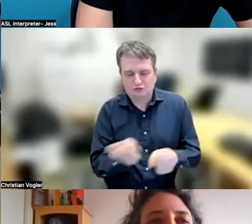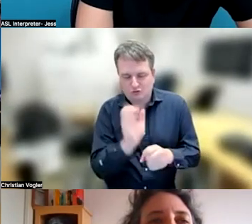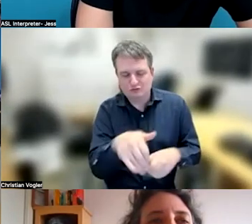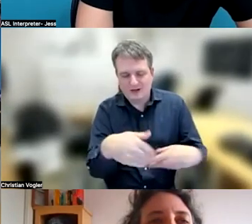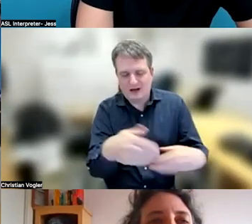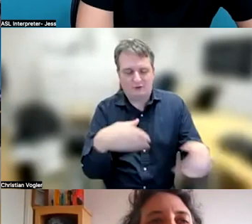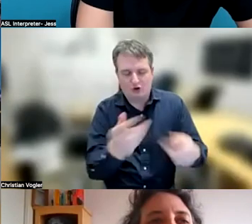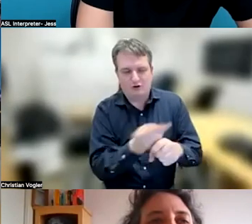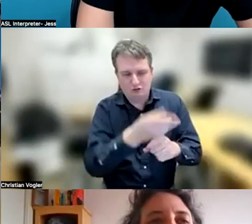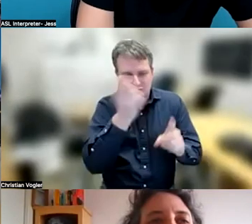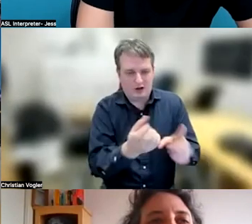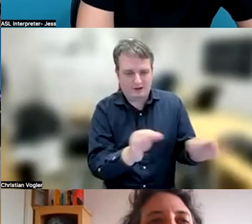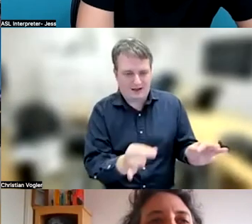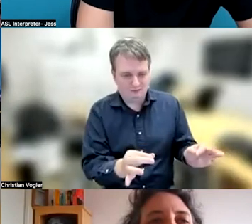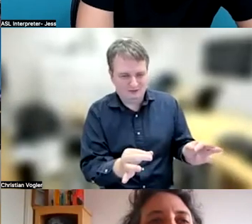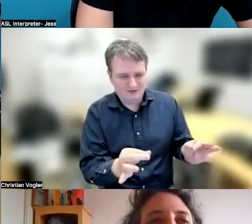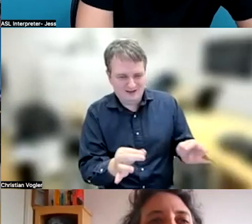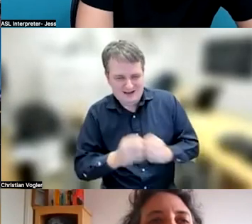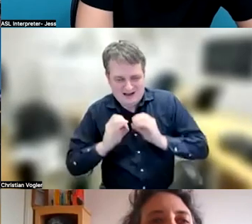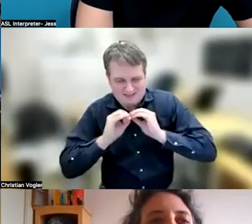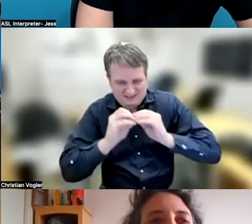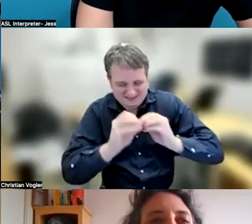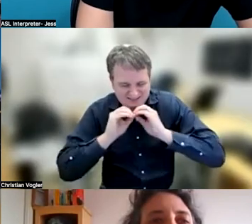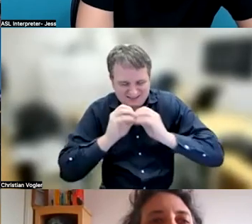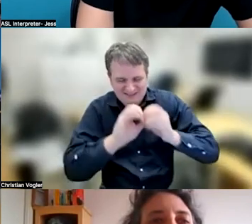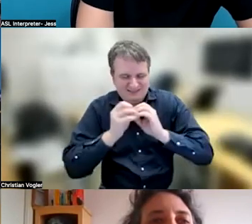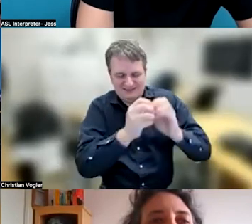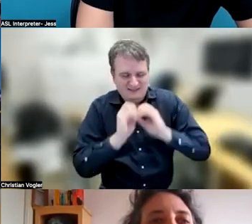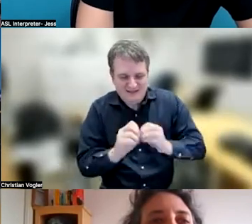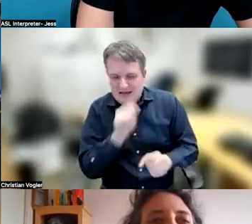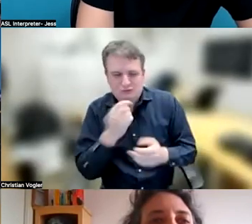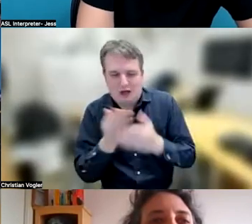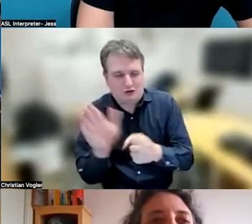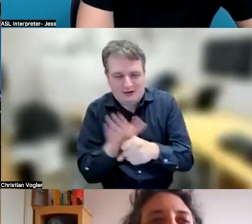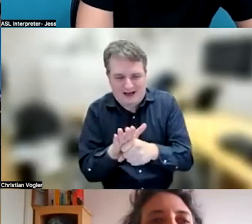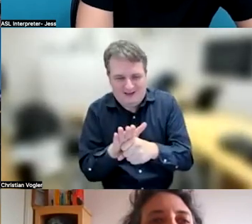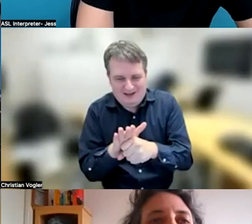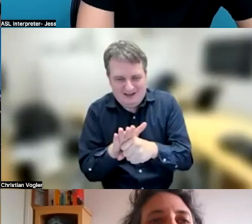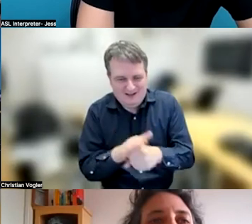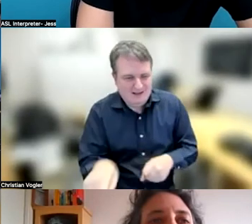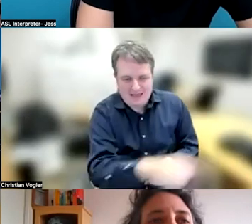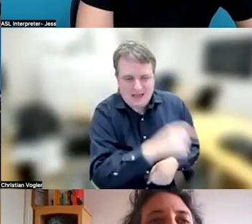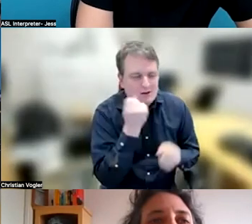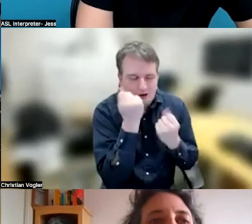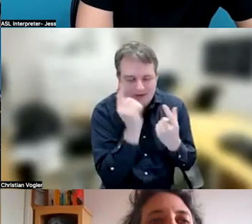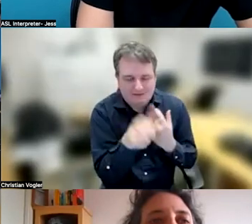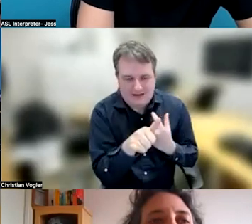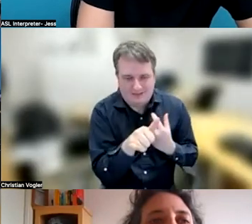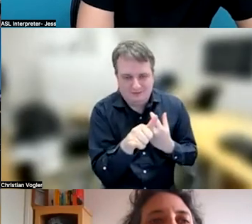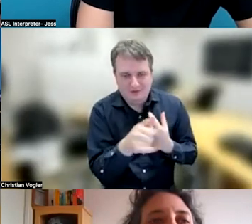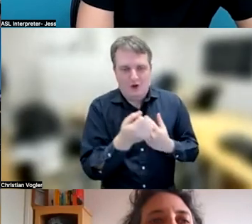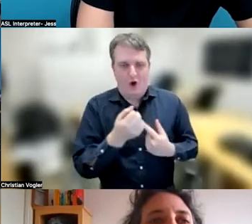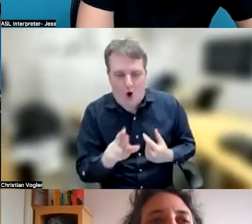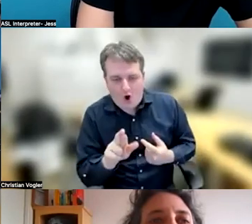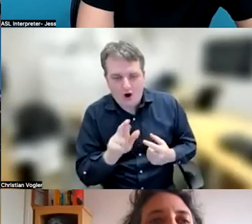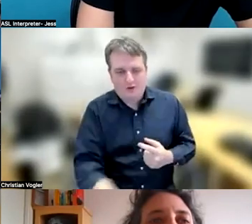So that's one problem that we're seeing with automated captions. So that's been a big issue in the community, a hot topic, that there's just a